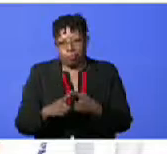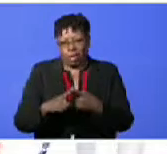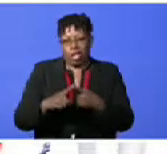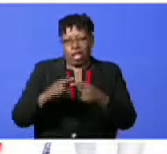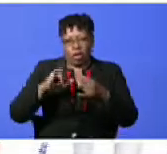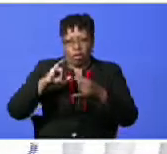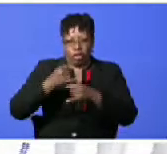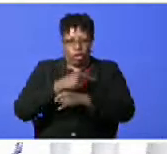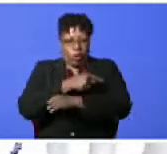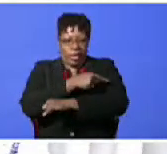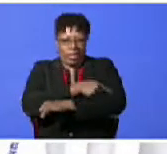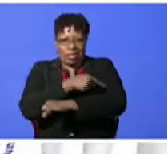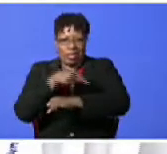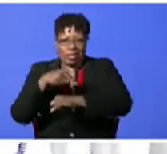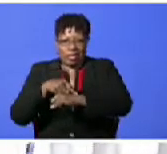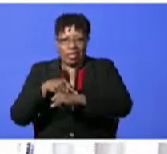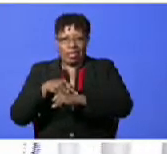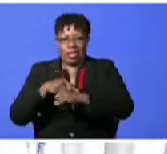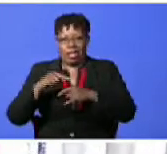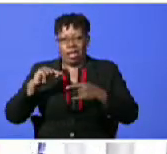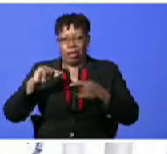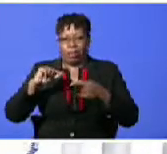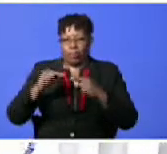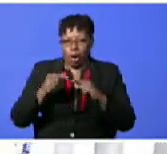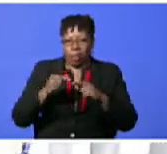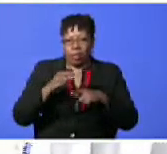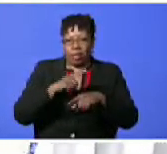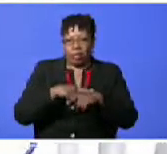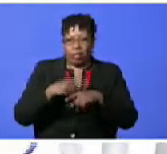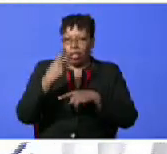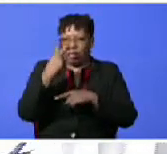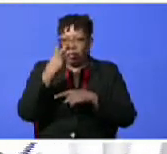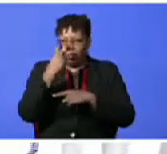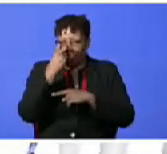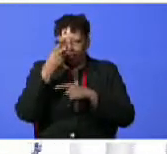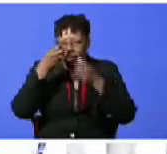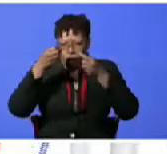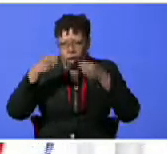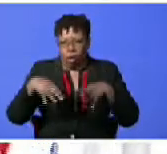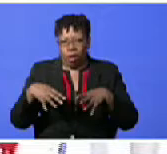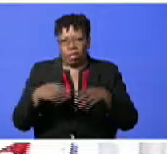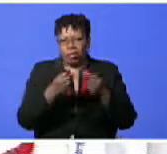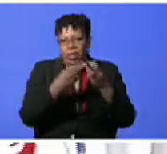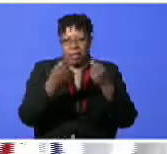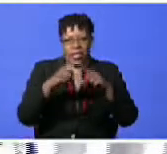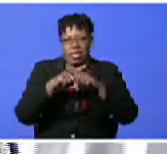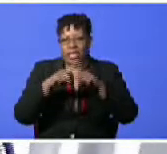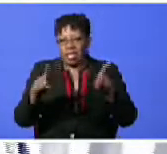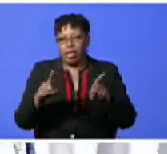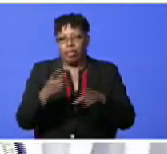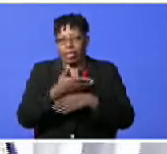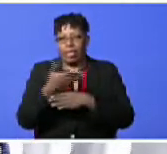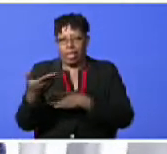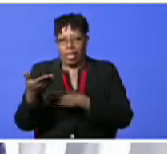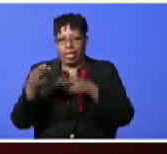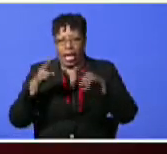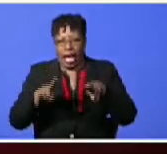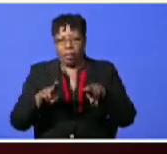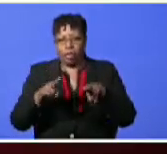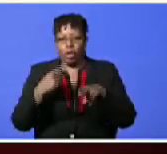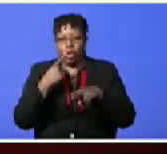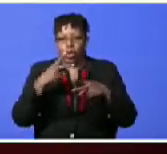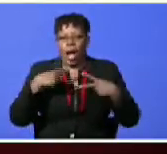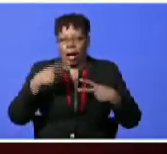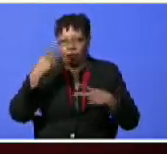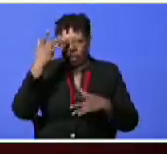joint issues with needing hip replacements, vision loss. So there's a lot of different things that happens to somebody who has sickle cell disease.